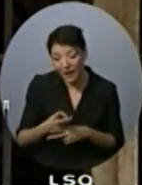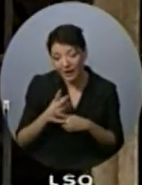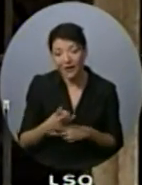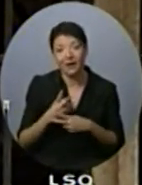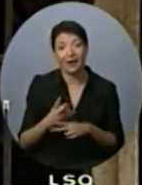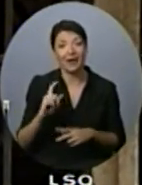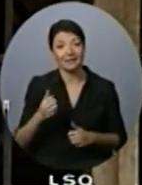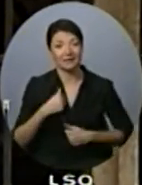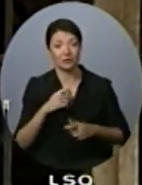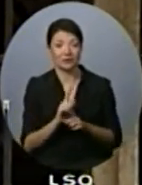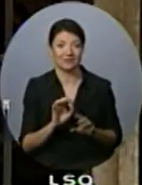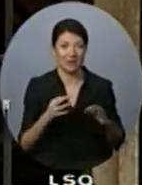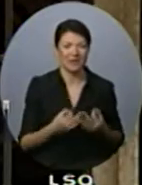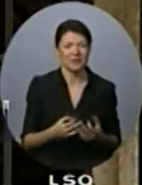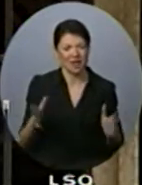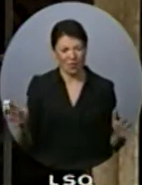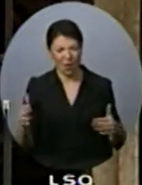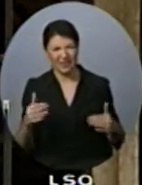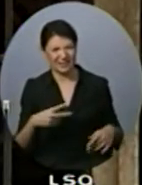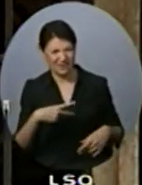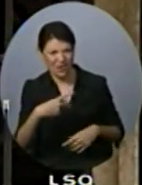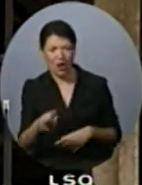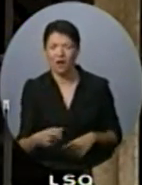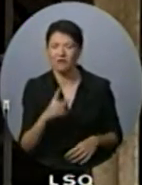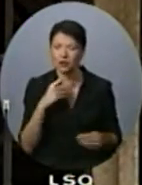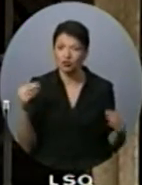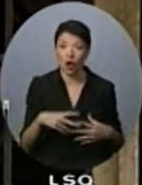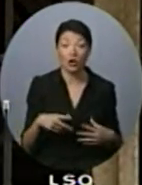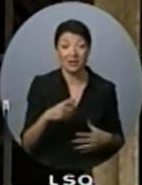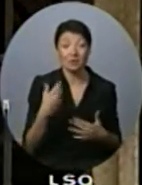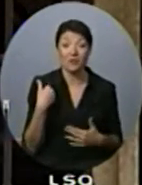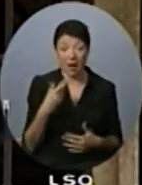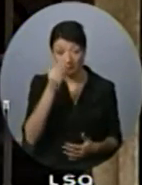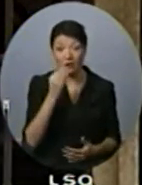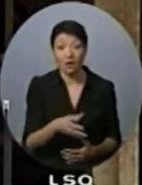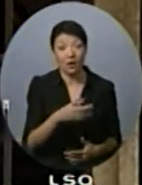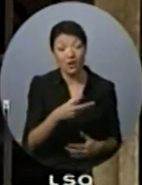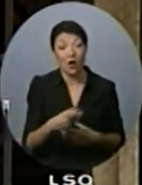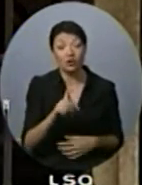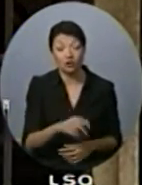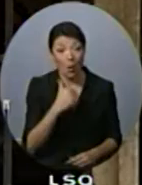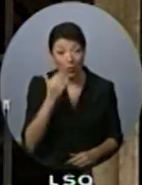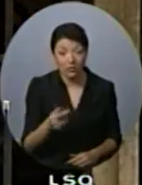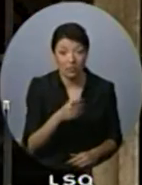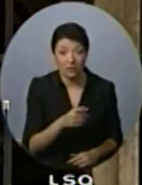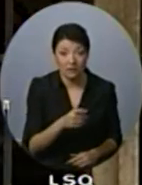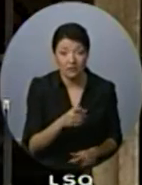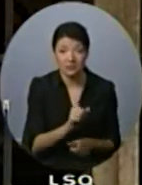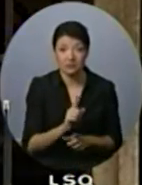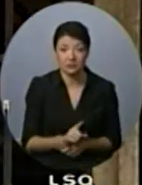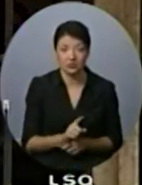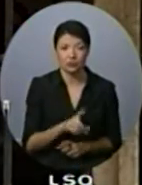all Canadians, and I want those responsible to know that not only should they be ashamed of their action, but they should discover the action of our Canadians' true